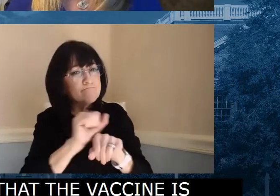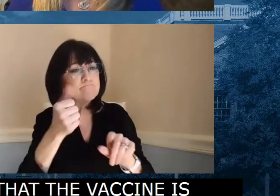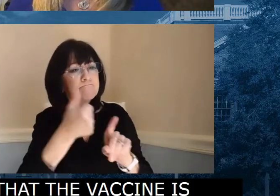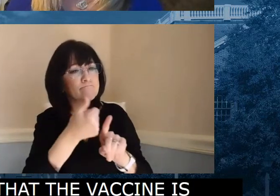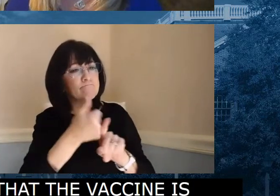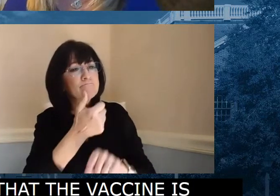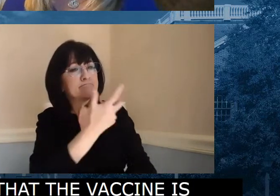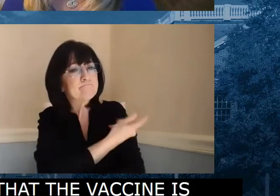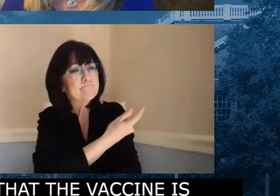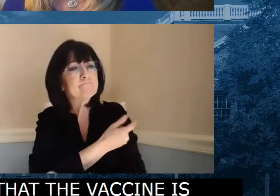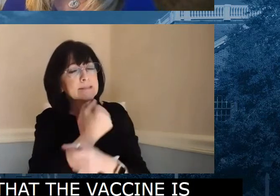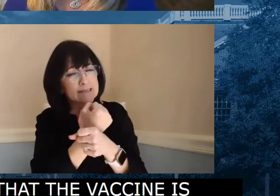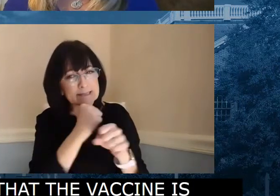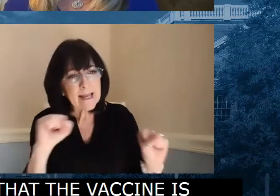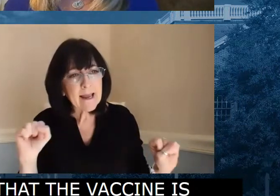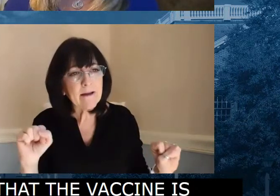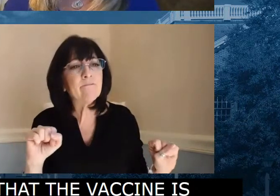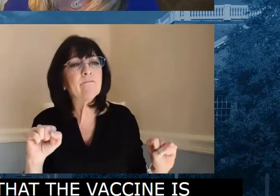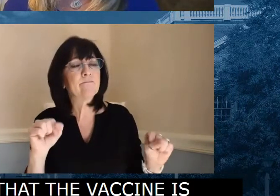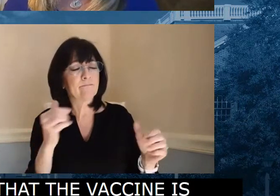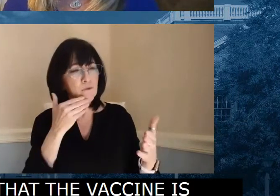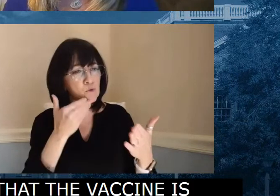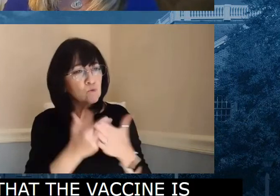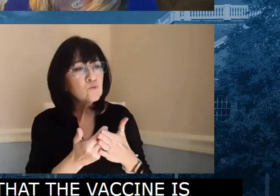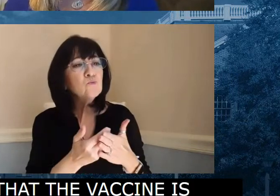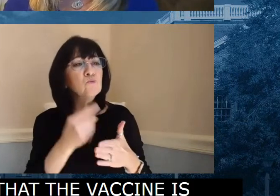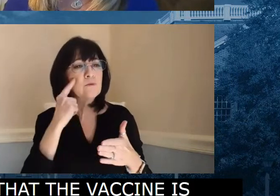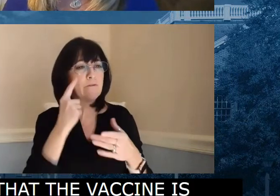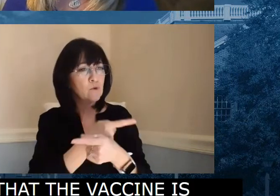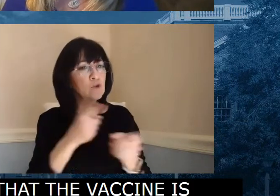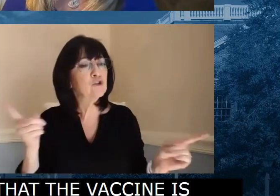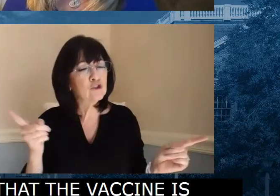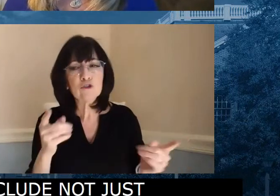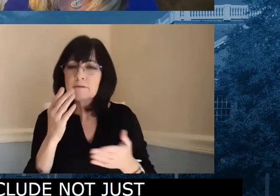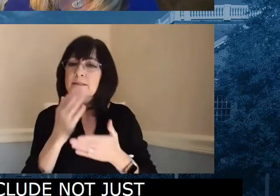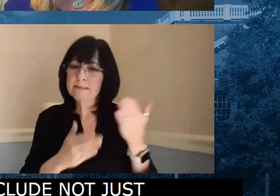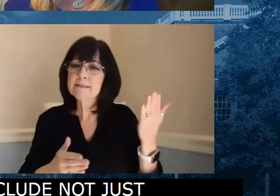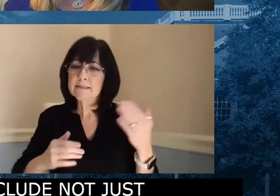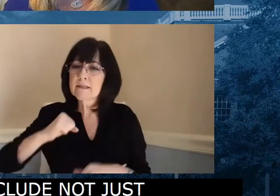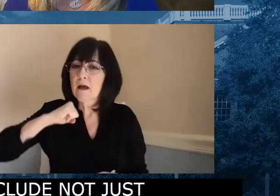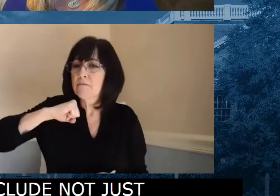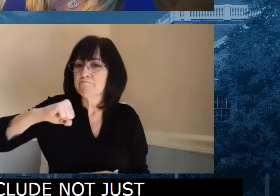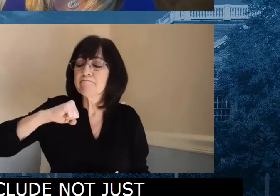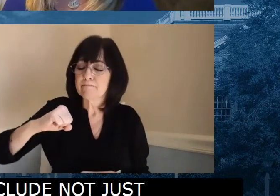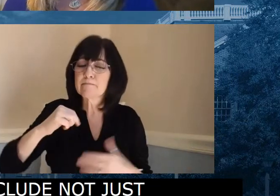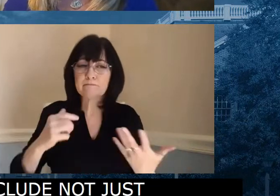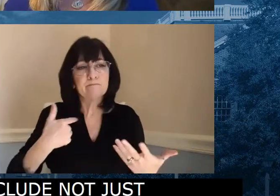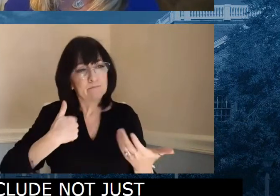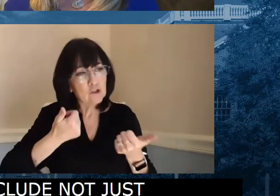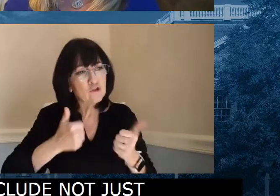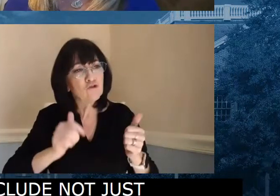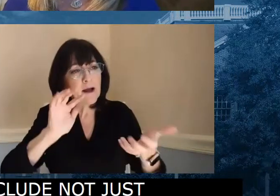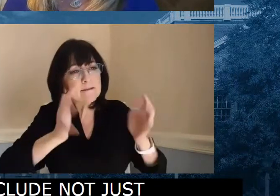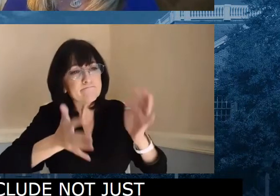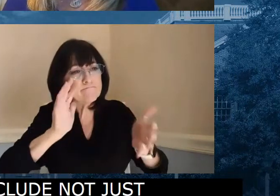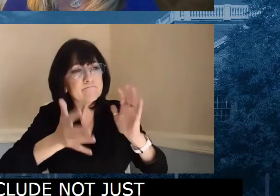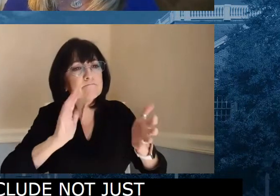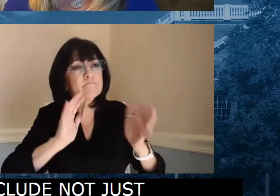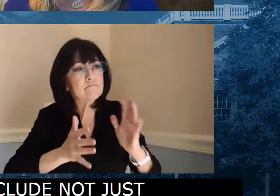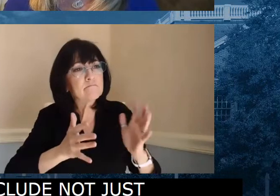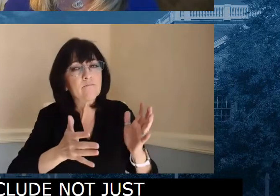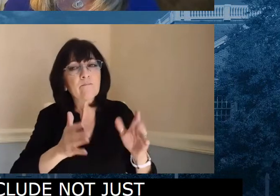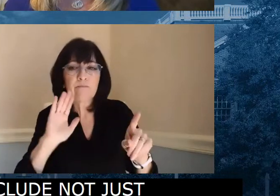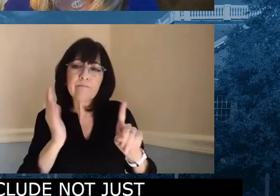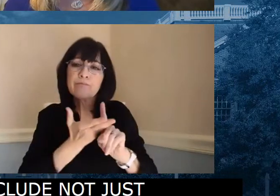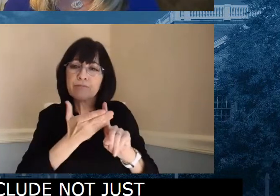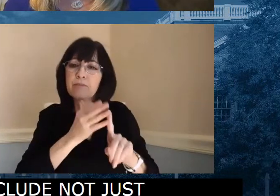the poultry workers, but their family members as well, and doing it in communities. as a way of getting more people to get